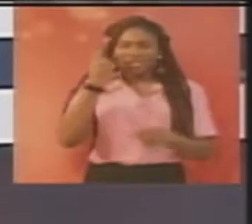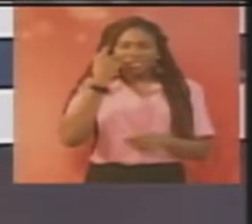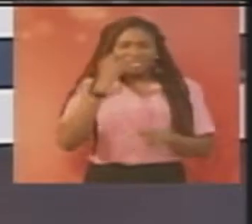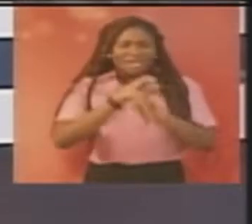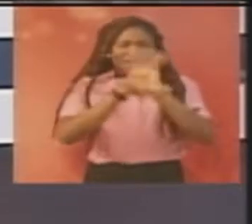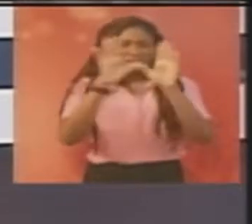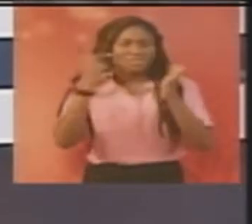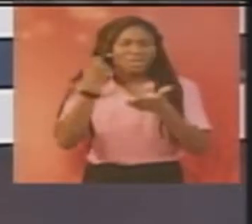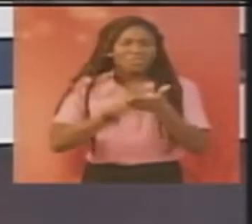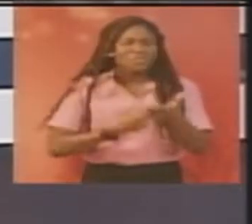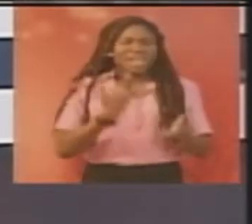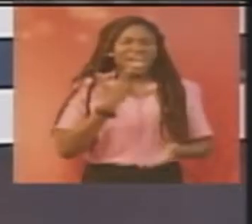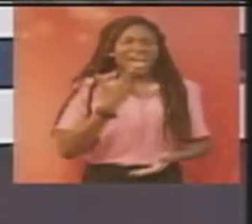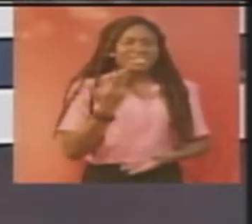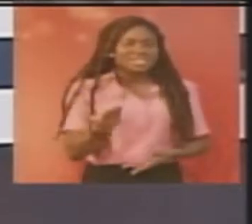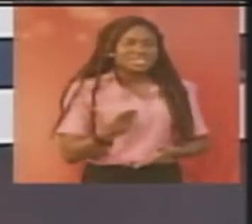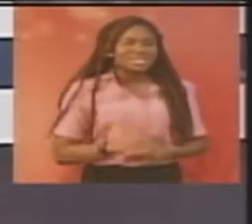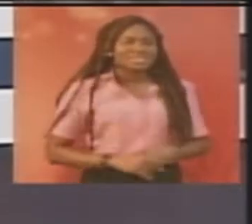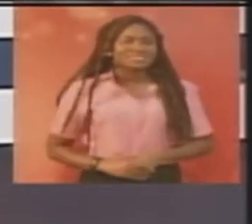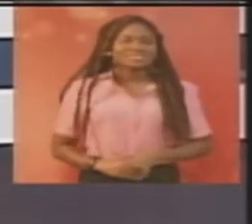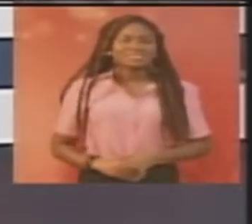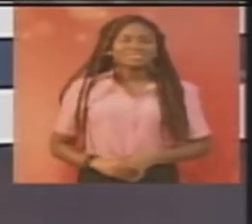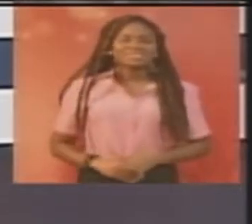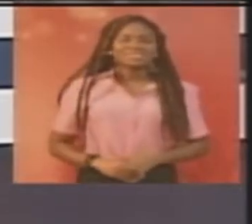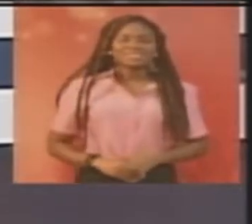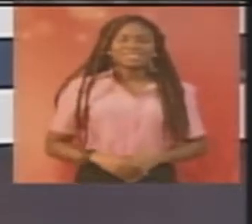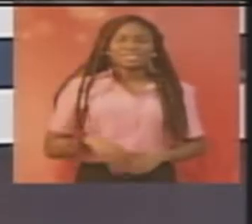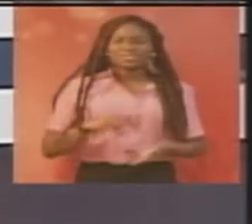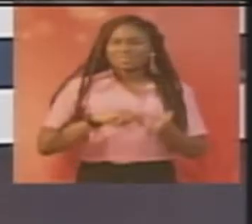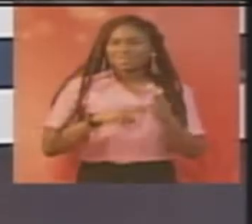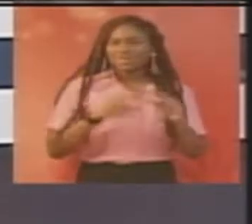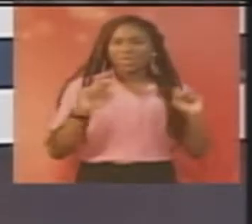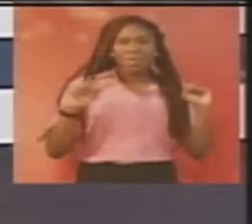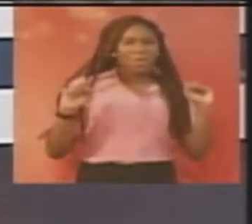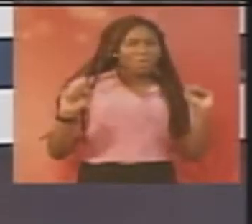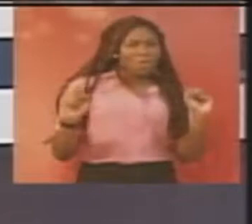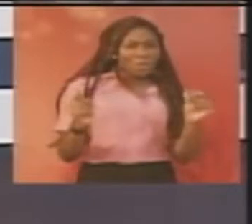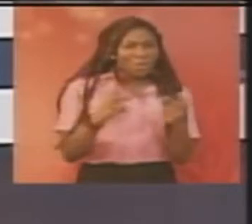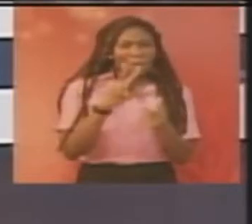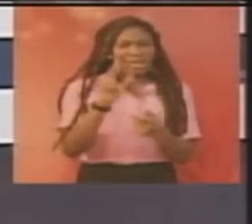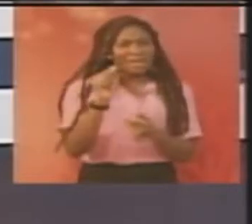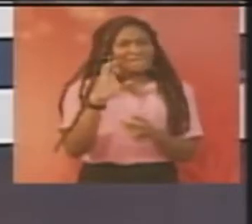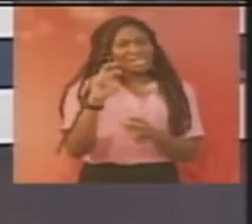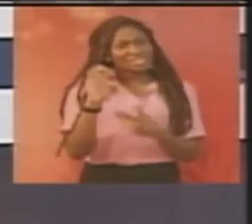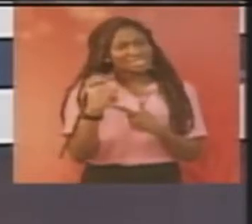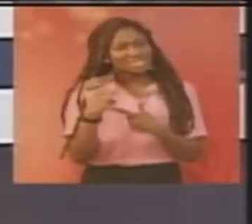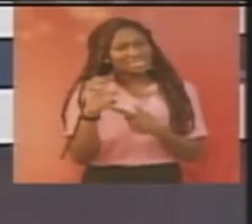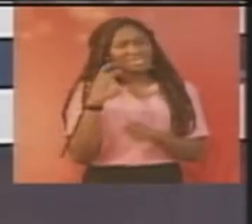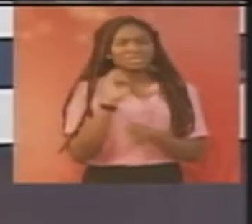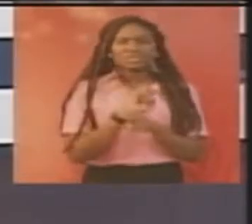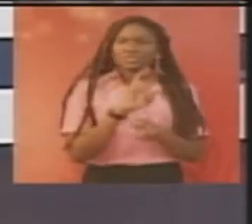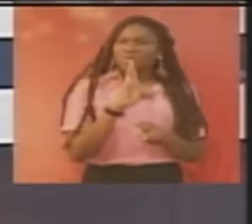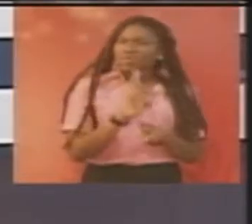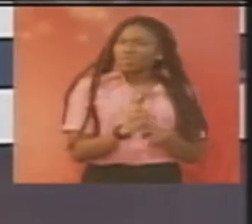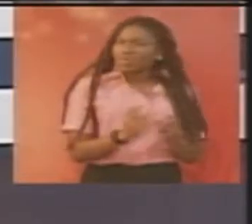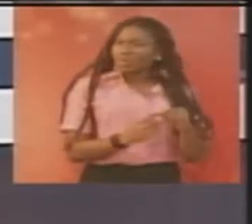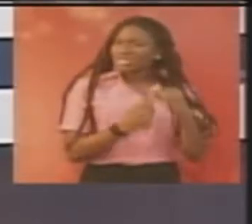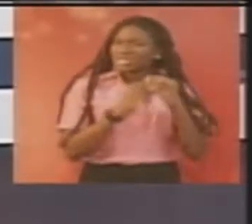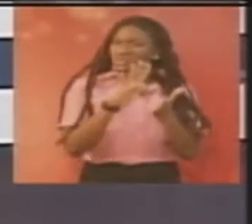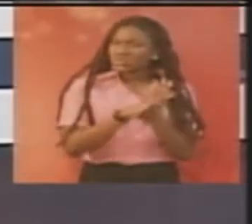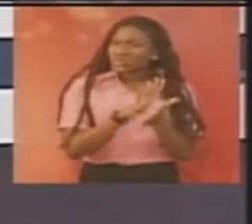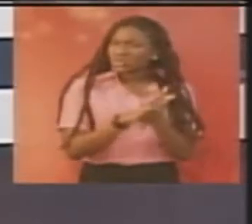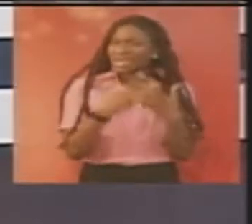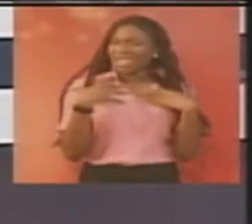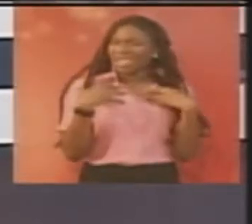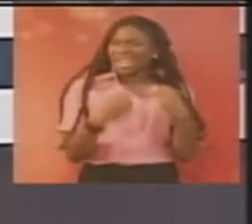he's actually asking. Is it all the vaccines he's talking about, or specifically school health vaccines? Which